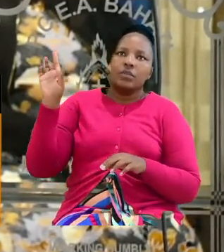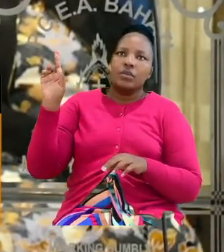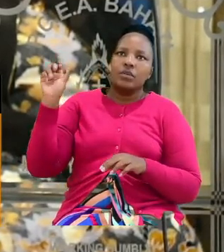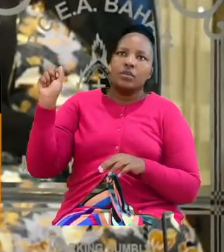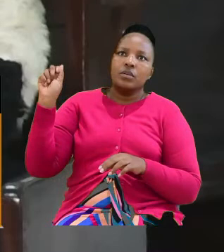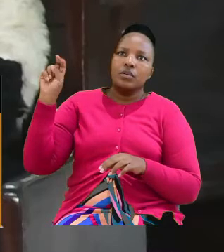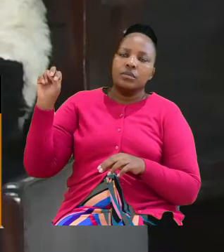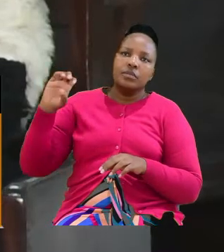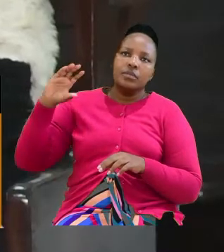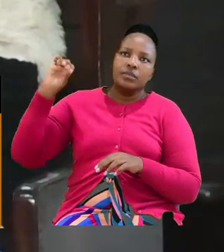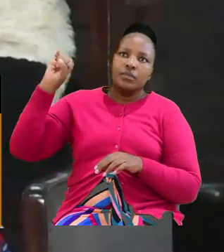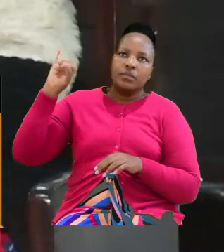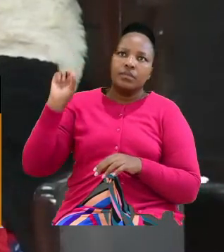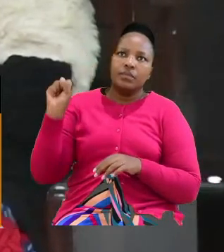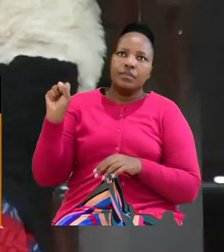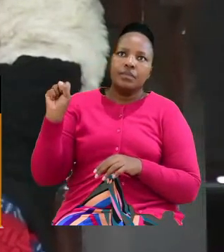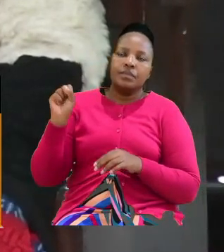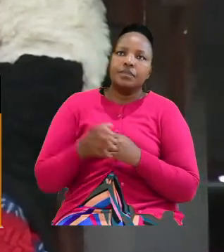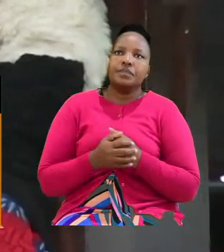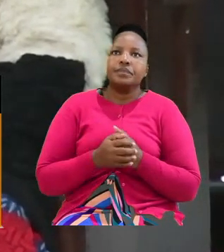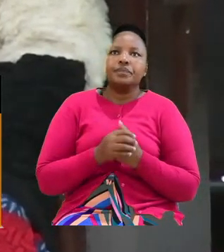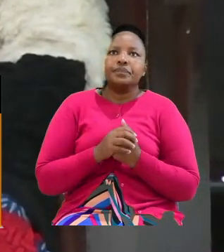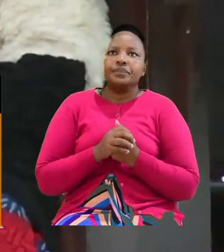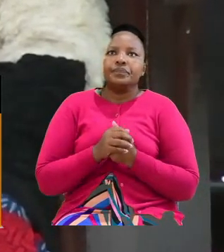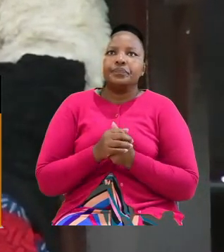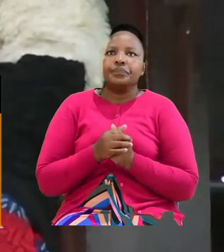coordinator, Paul Nyambura.